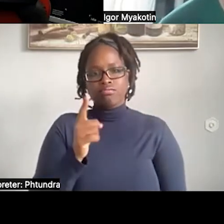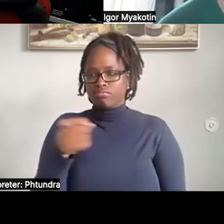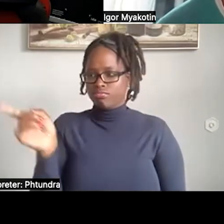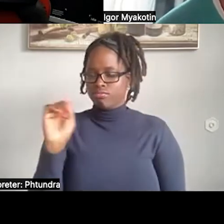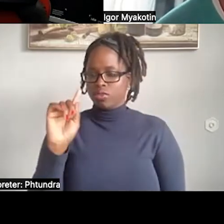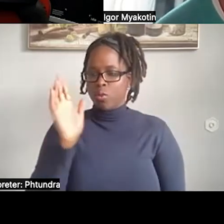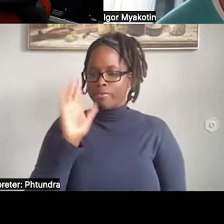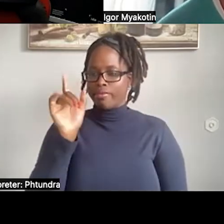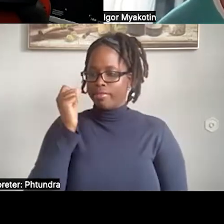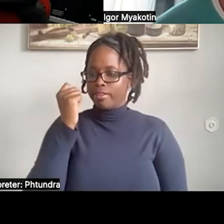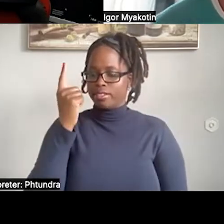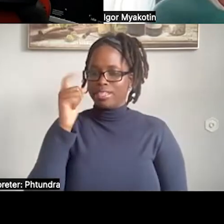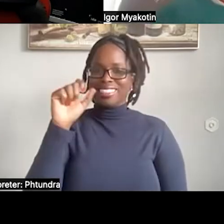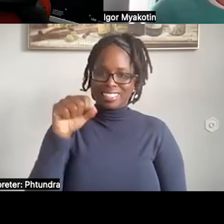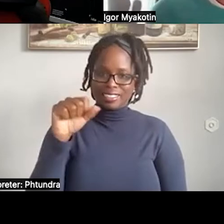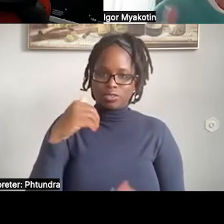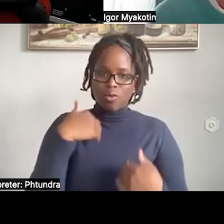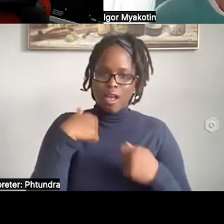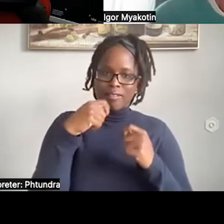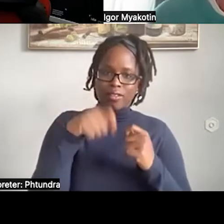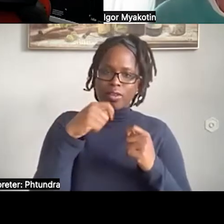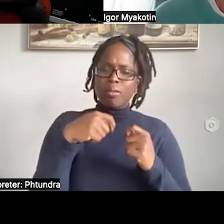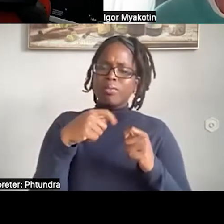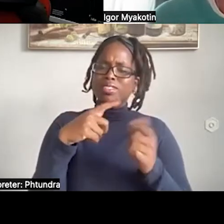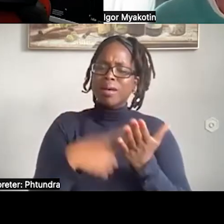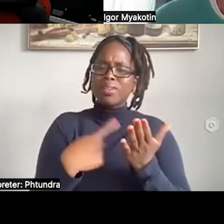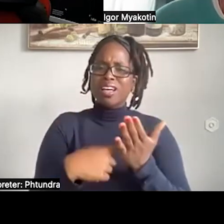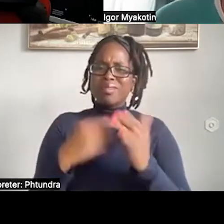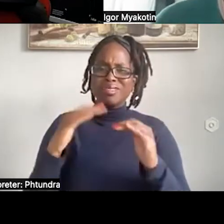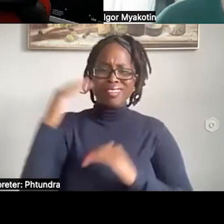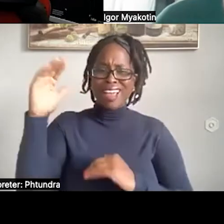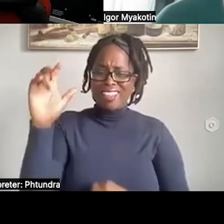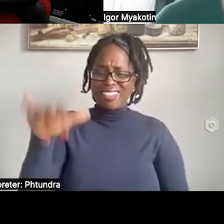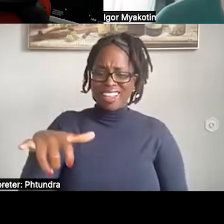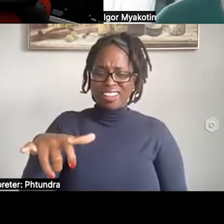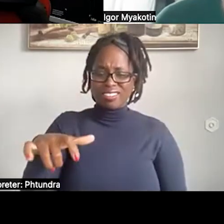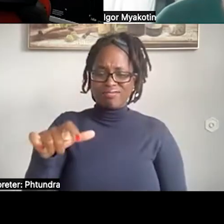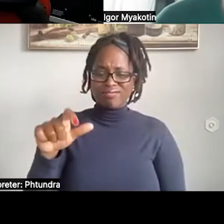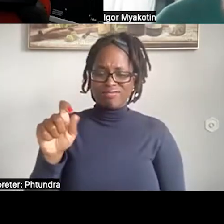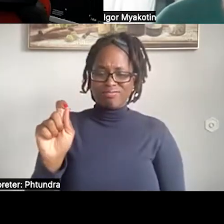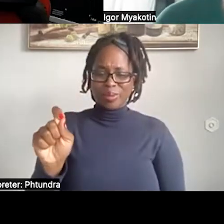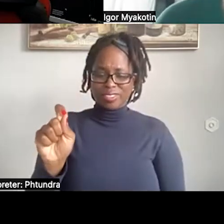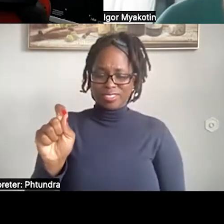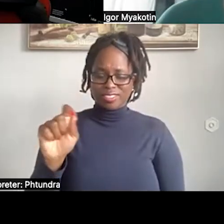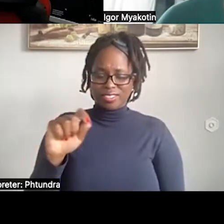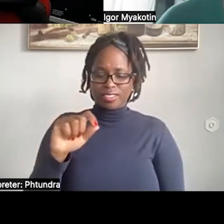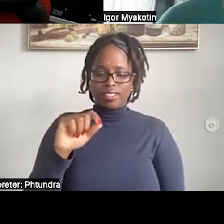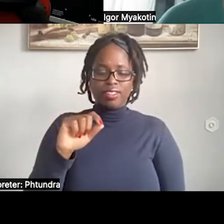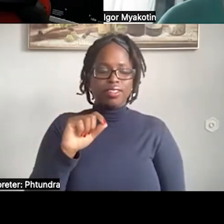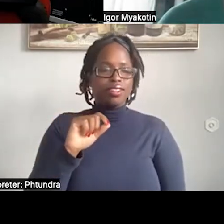but there's also so much that goes beyond that and around that. And I feel